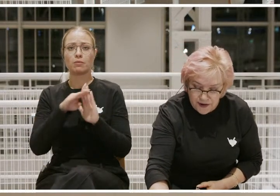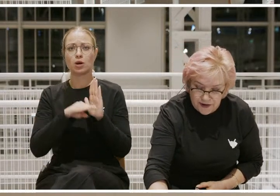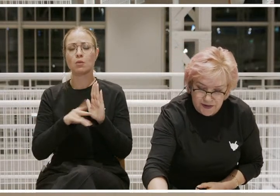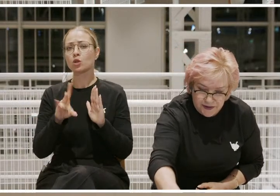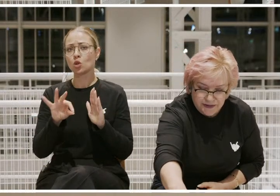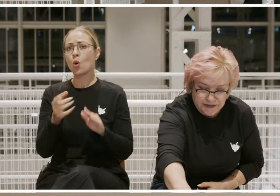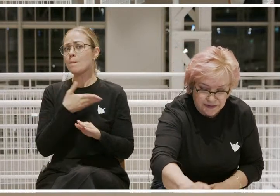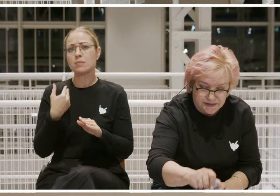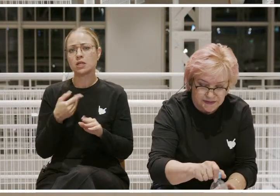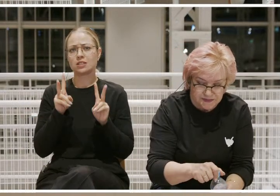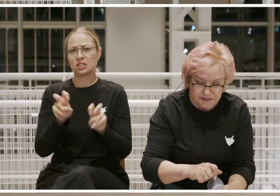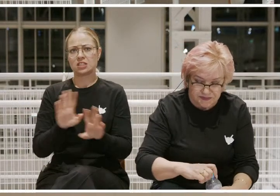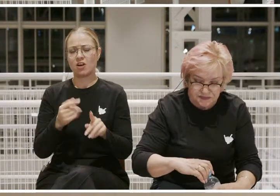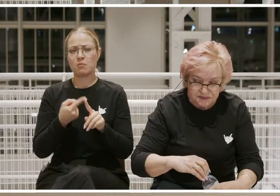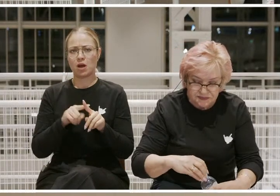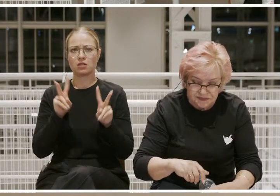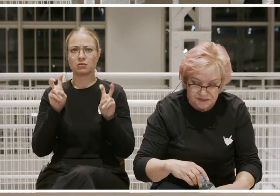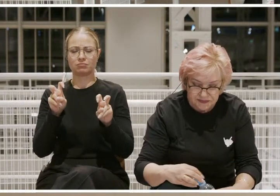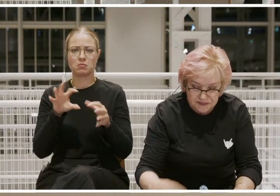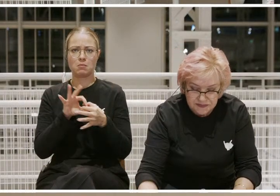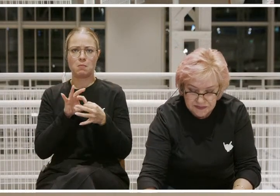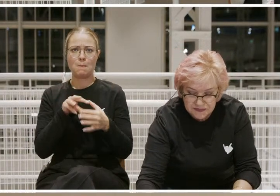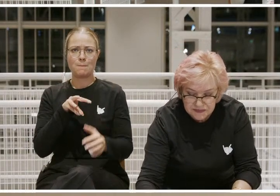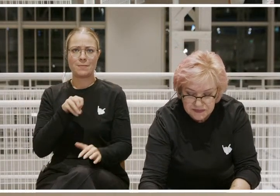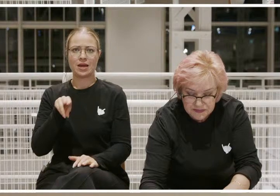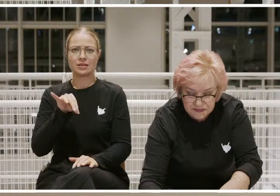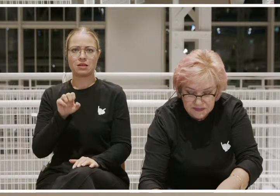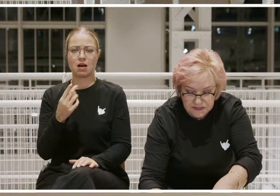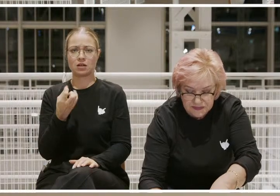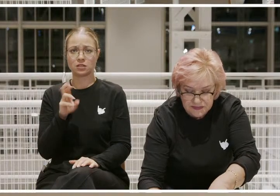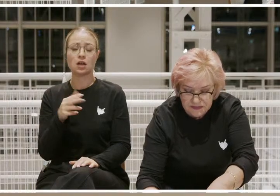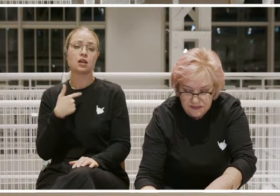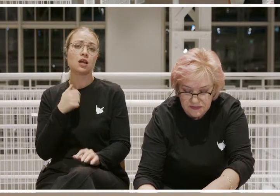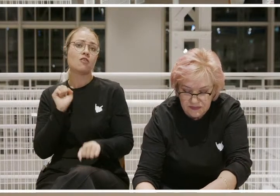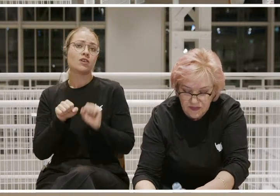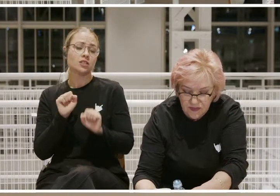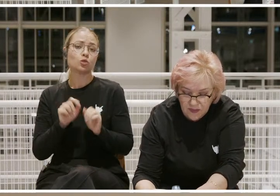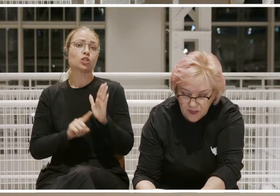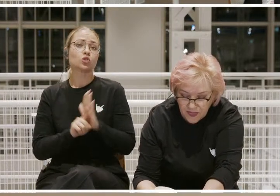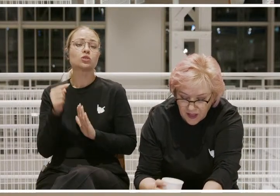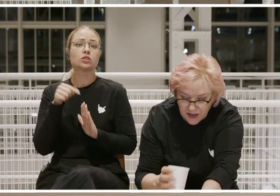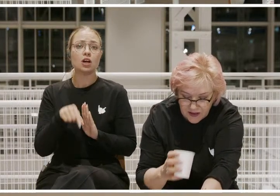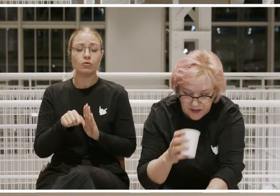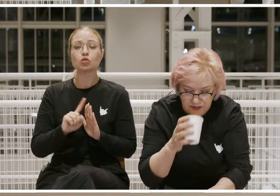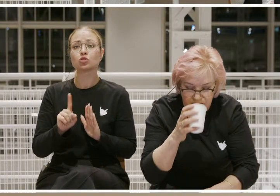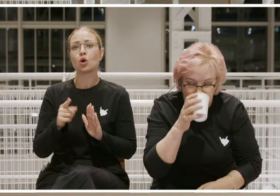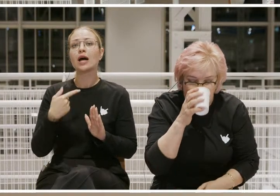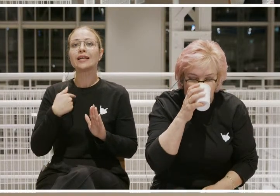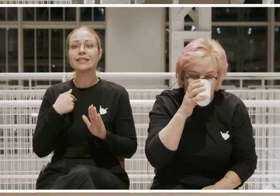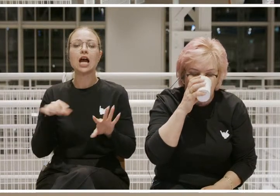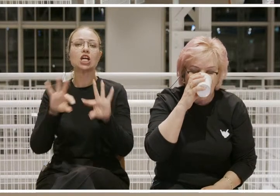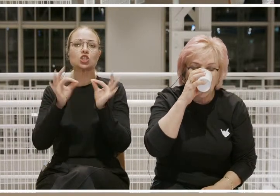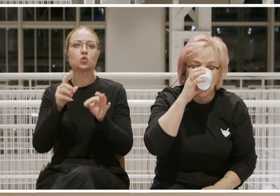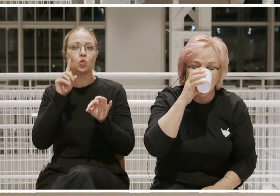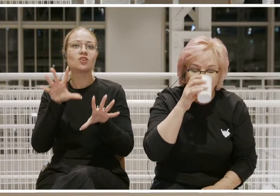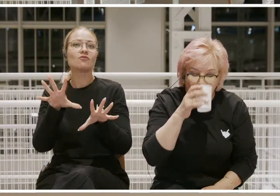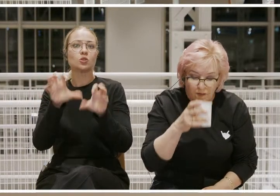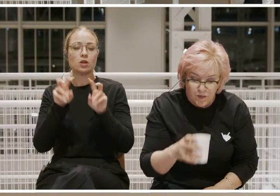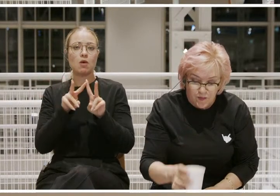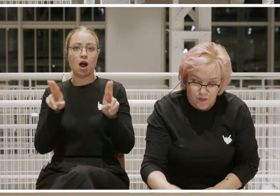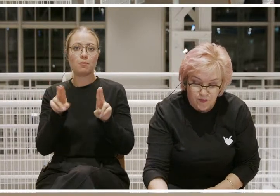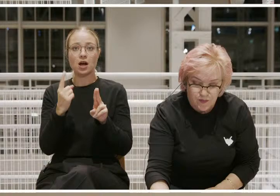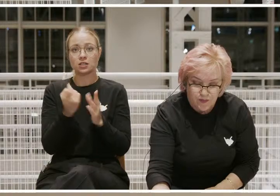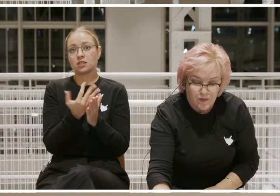But first of all, maybe I can first tell that I see art as a form of mediation, because